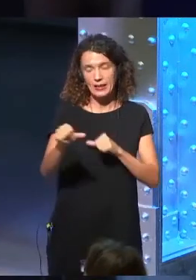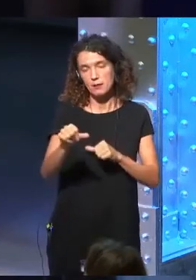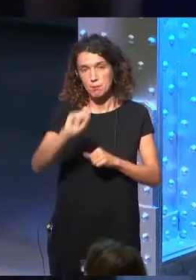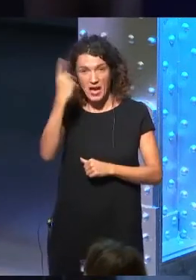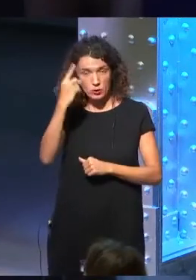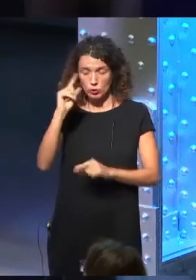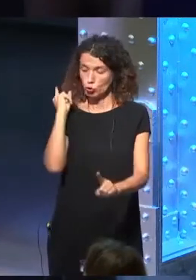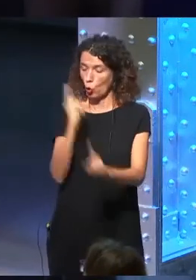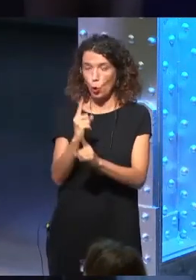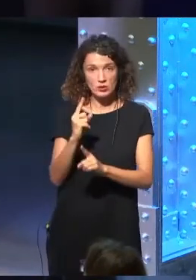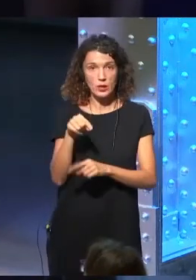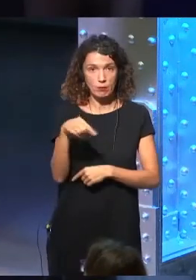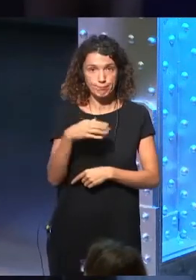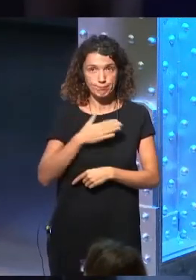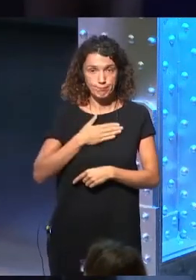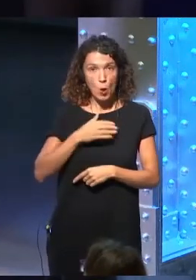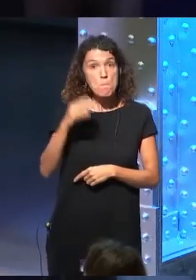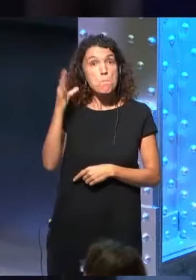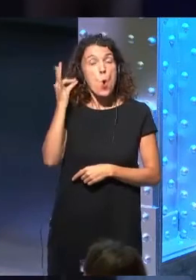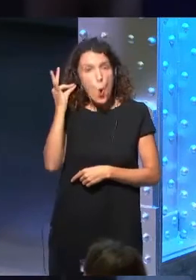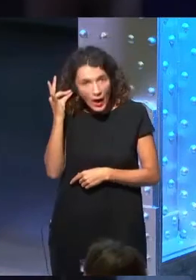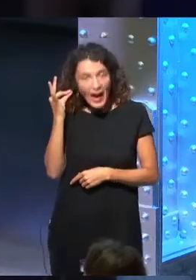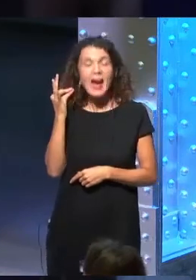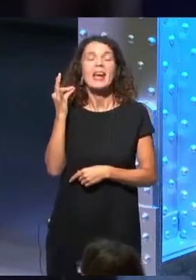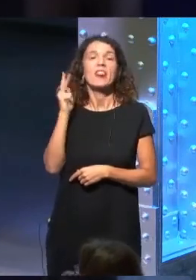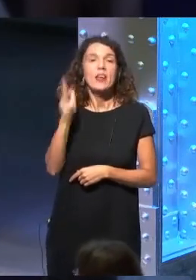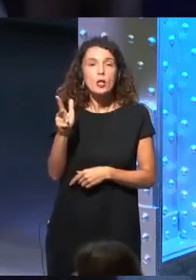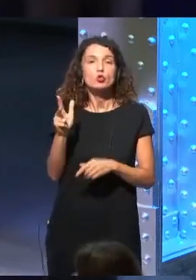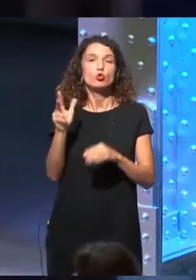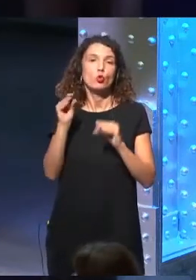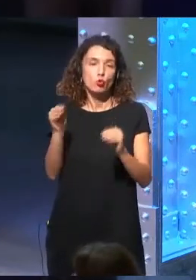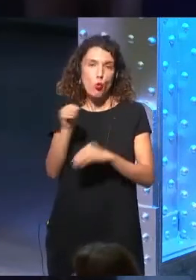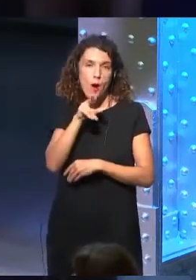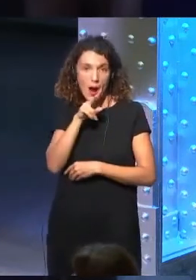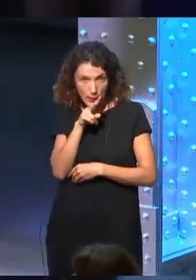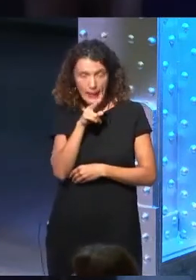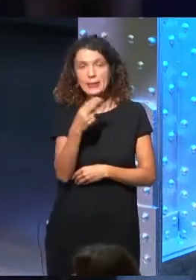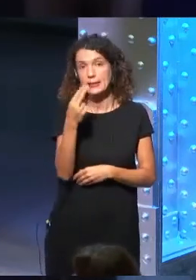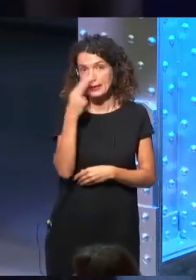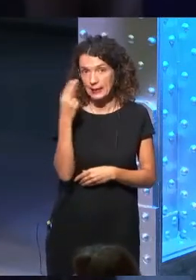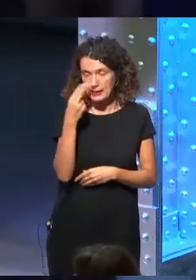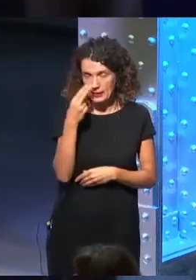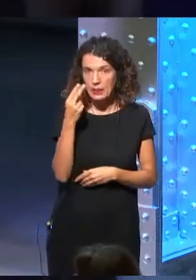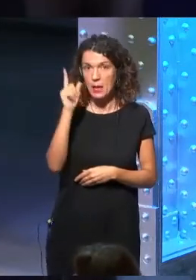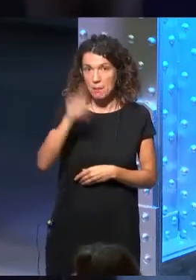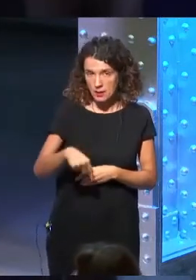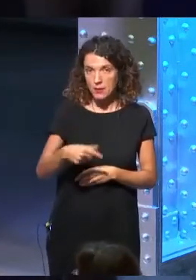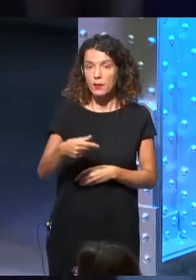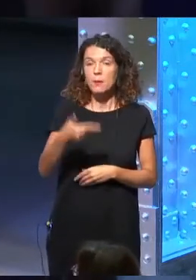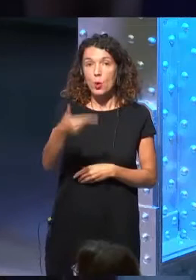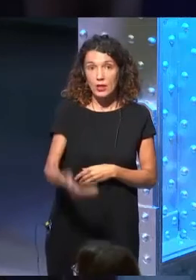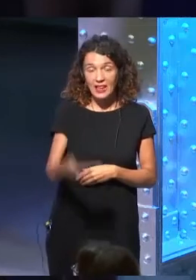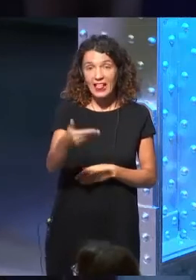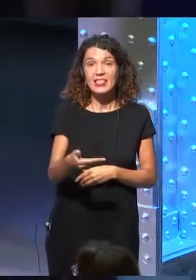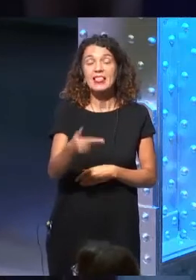right to speak. And I think very interestingly, the advice you're given on how to